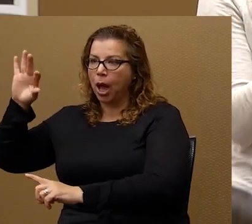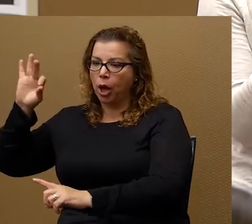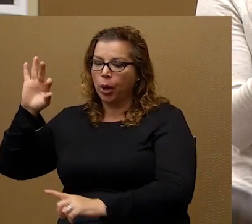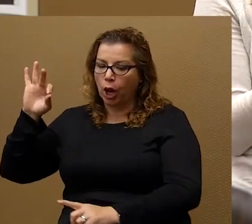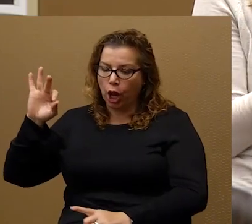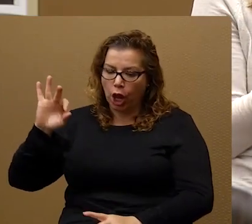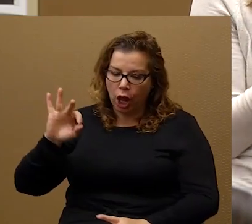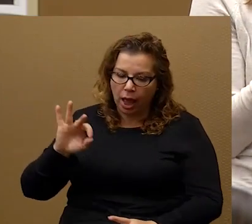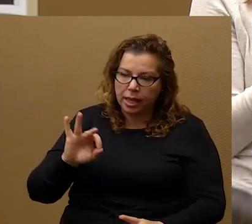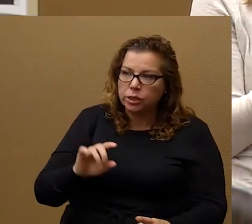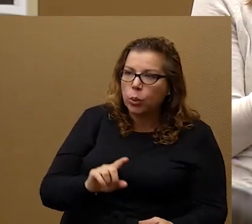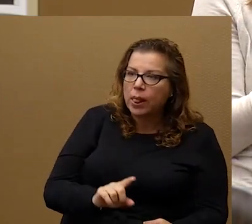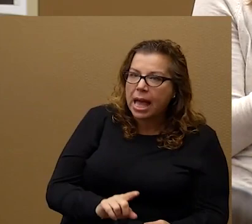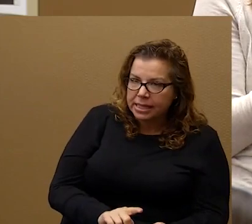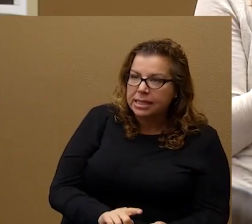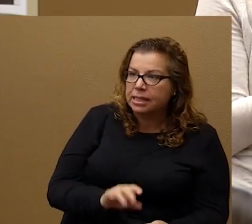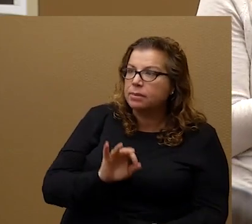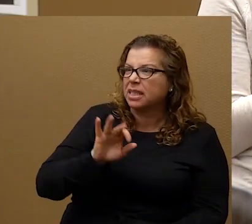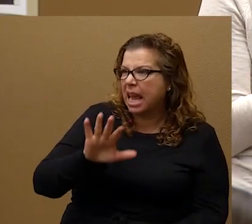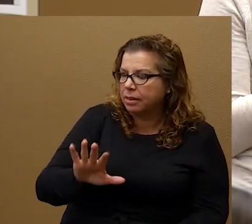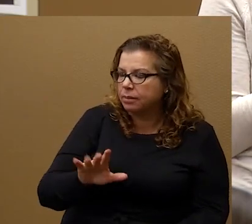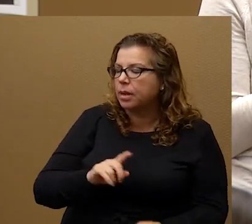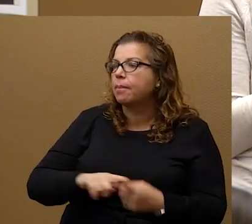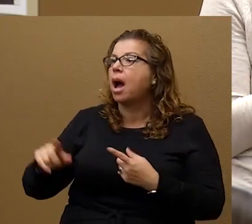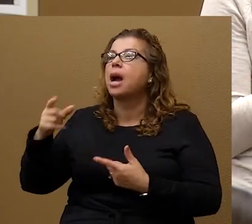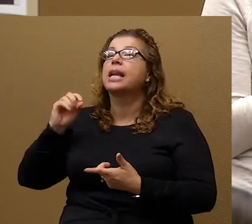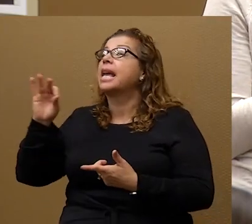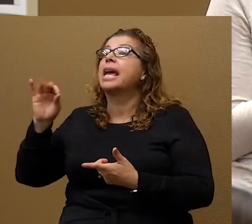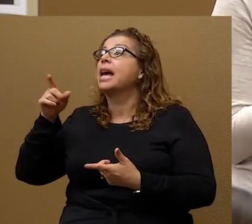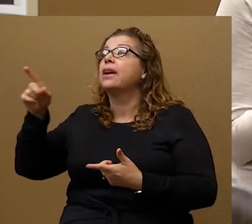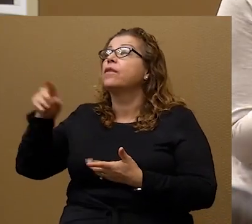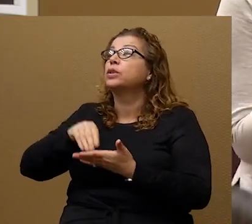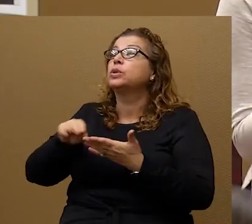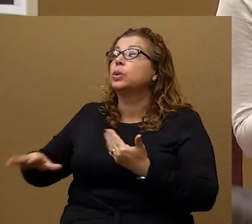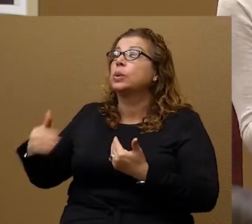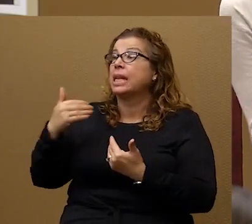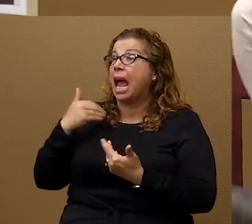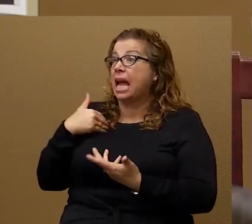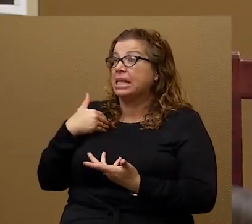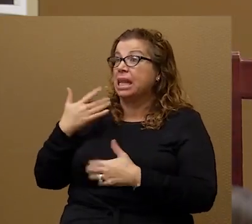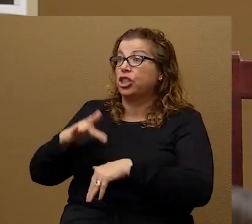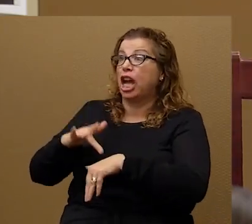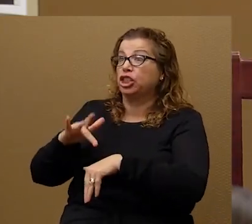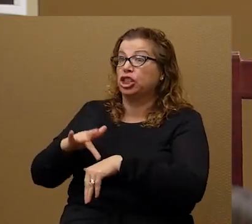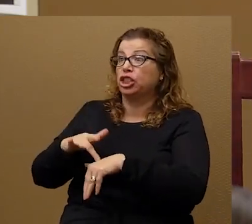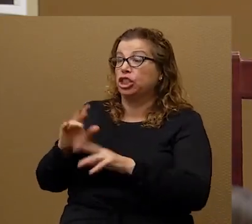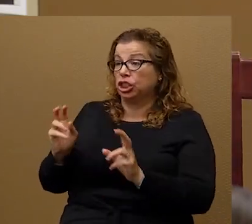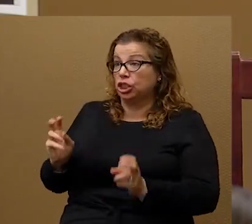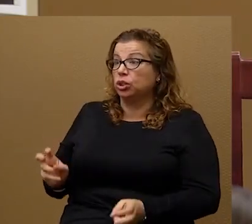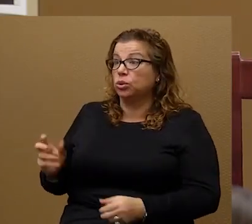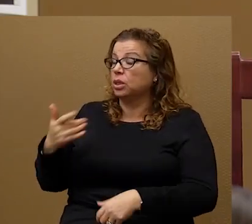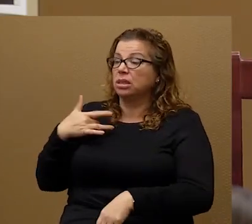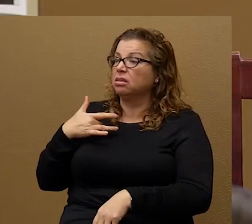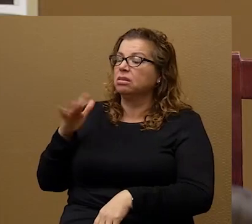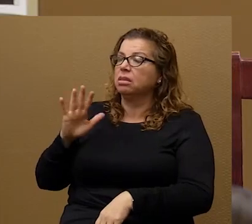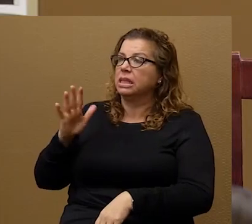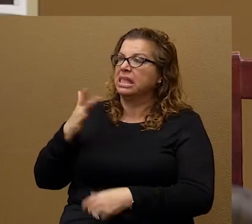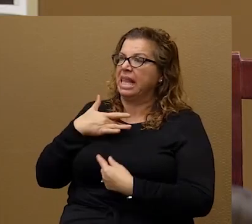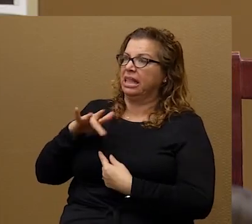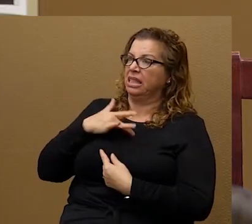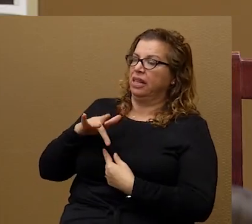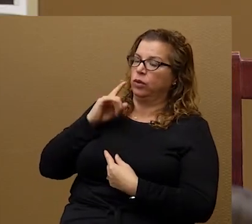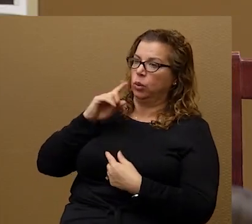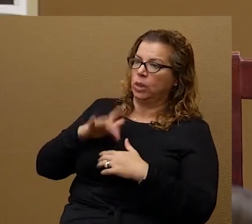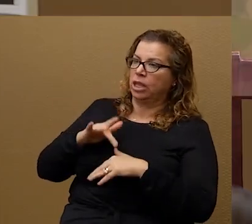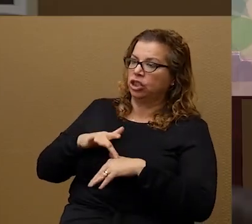sensory where their touch is hypersensitive, that might not be the best approach. So there's lots of things to take into